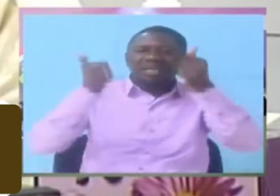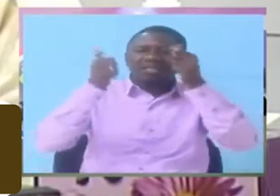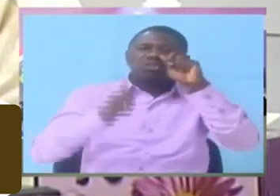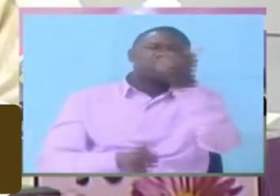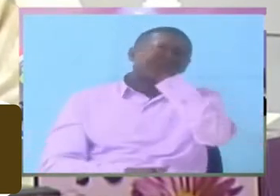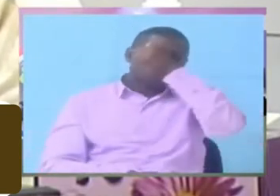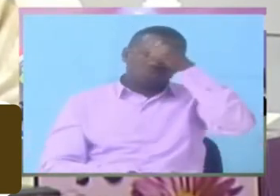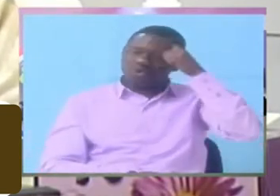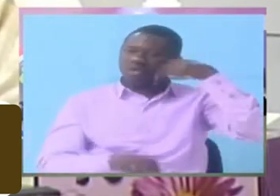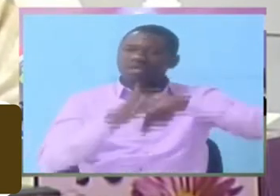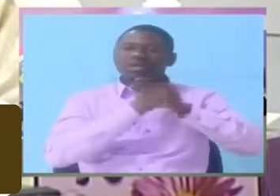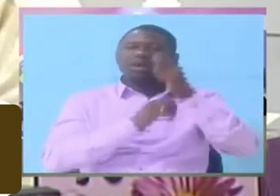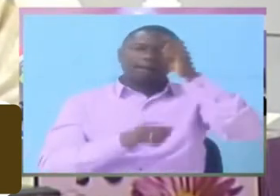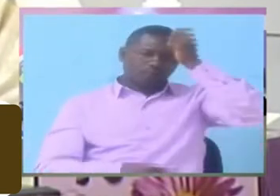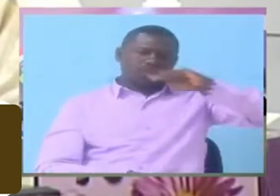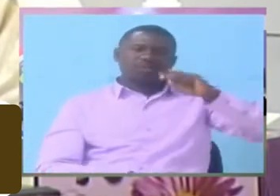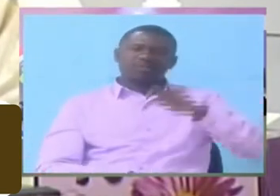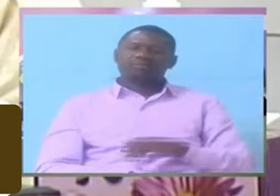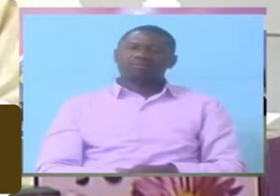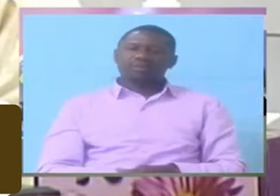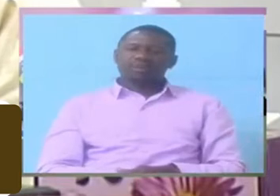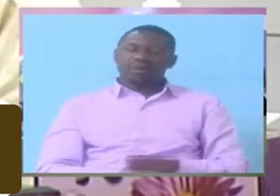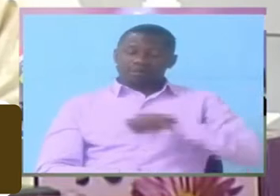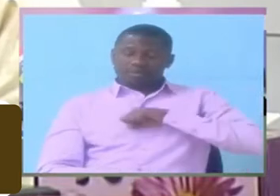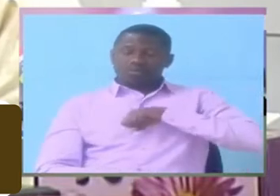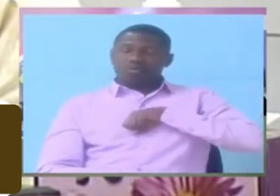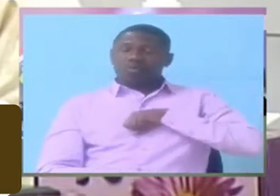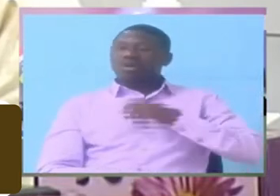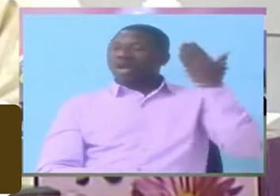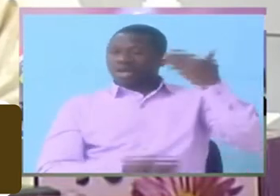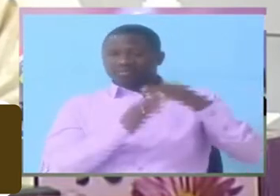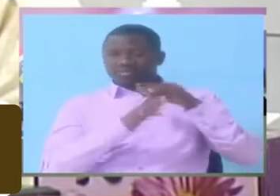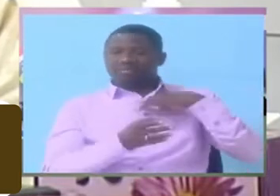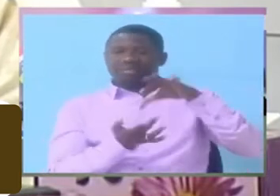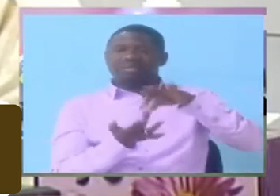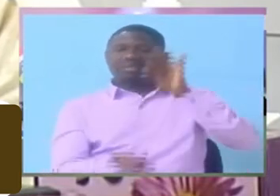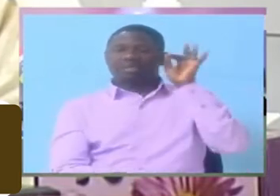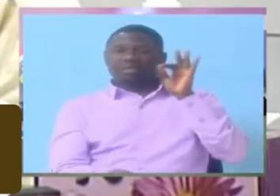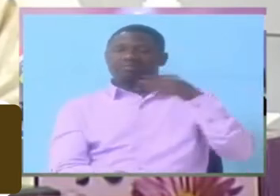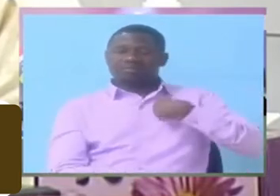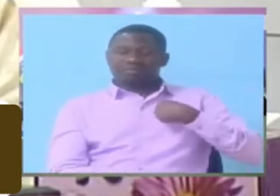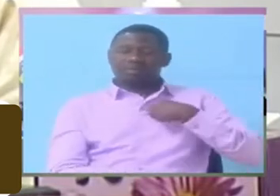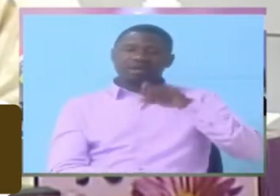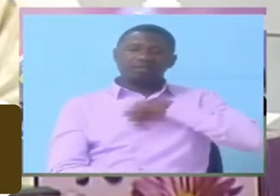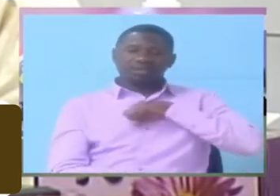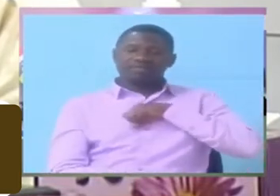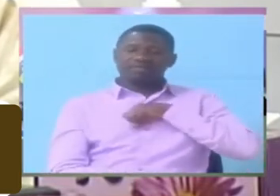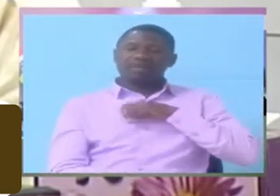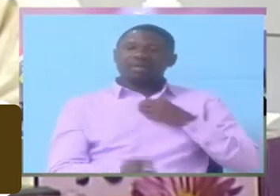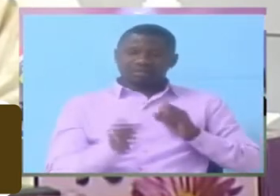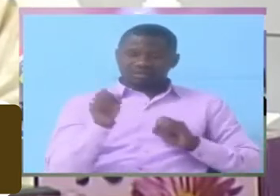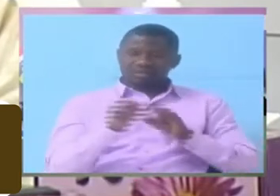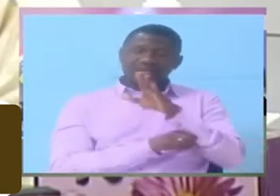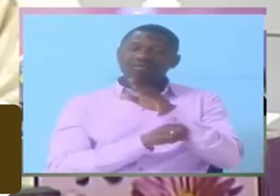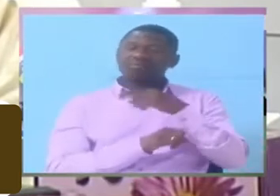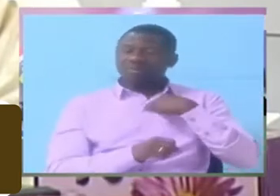mo kutol leti ye menu ta. They were personally selected by me. Nda fangale yo lutombon do kuala. They were deployed personally